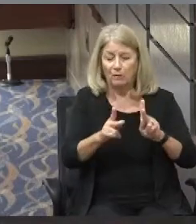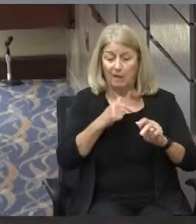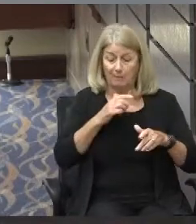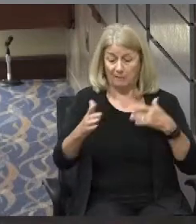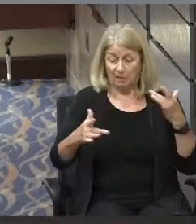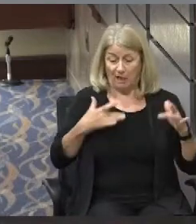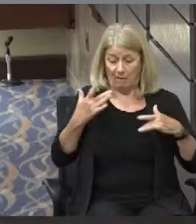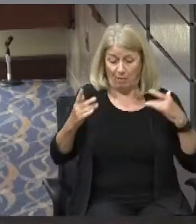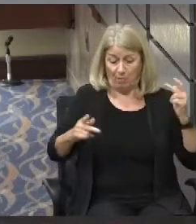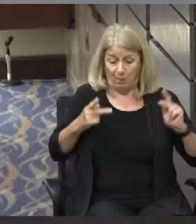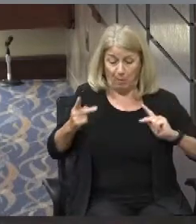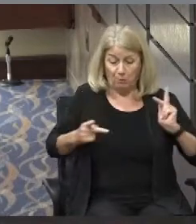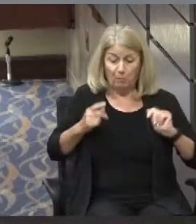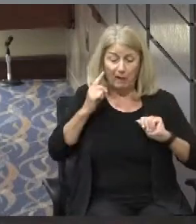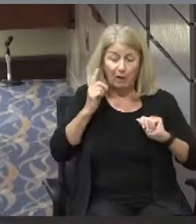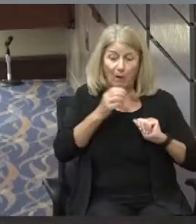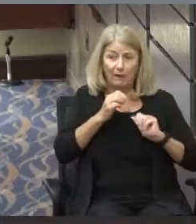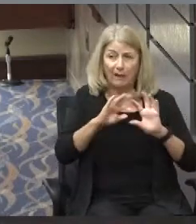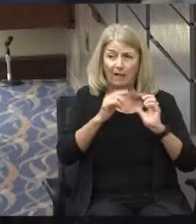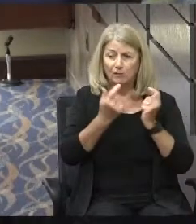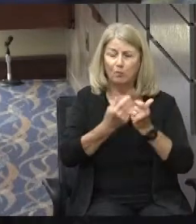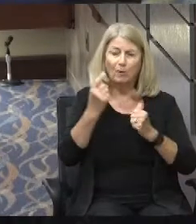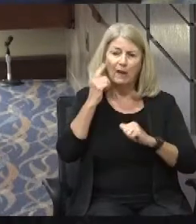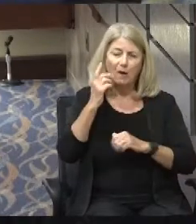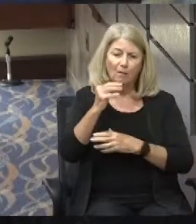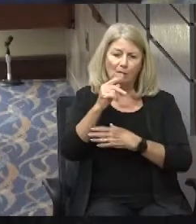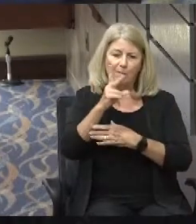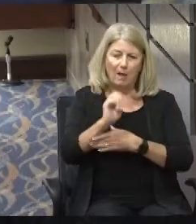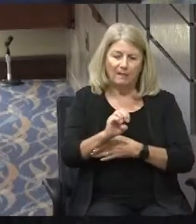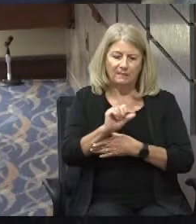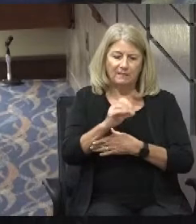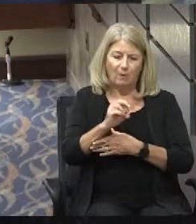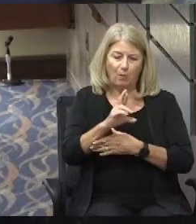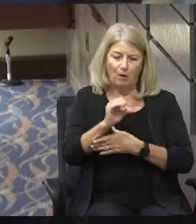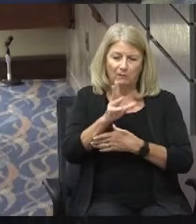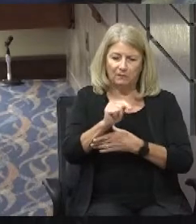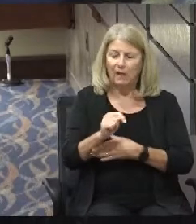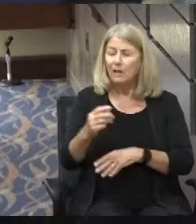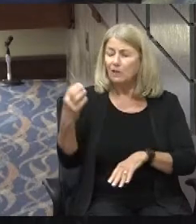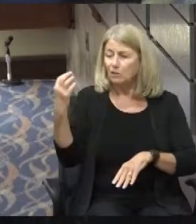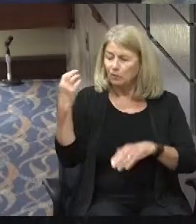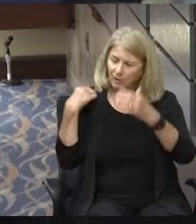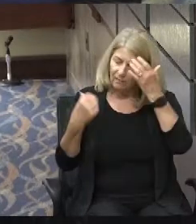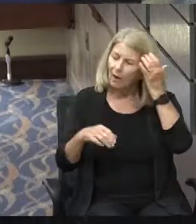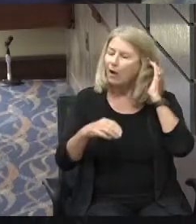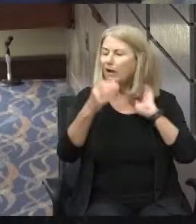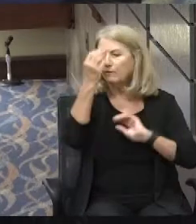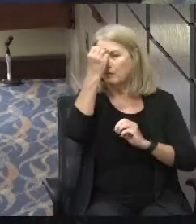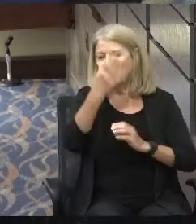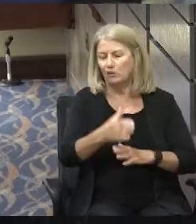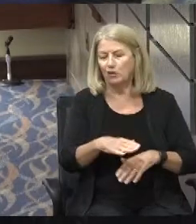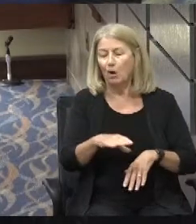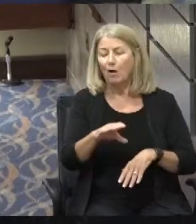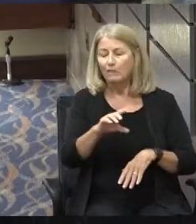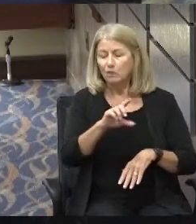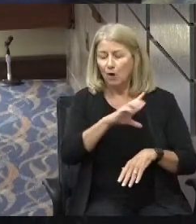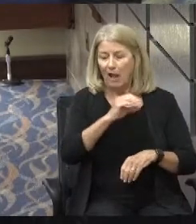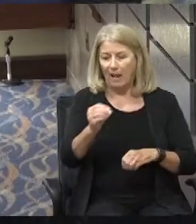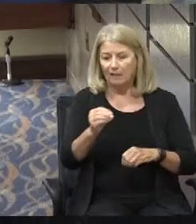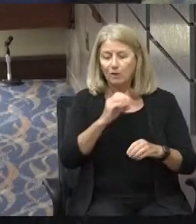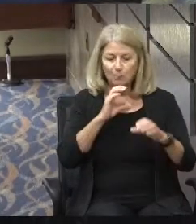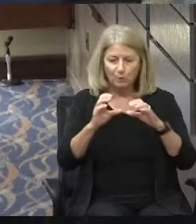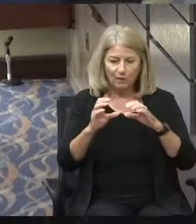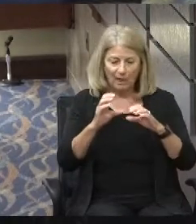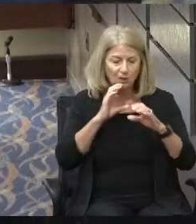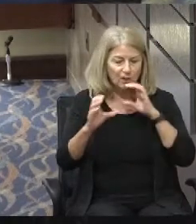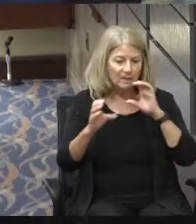to hear and the council to hear from Mike Seawright, our Chief Information Officer, as well as Monica Settlemeyer, our Director of Marketing and Communications. They